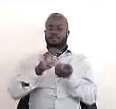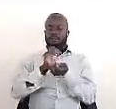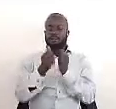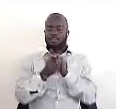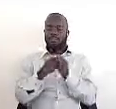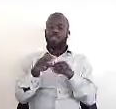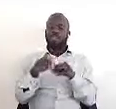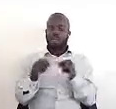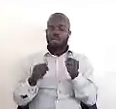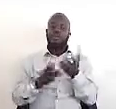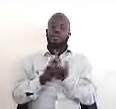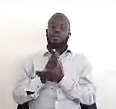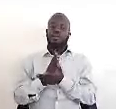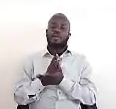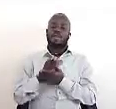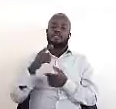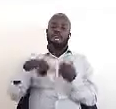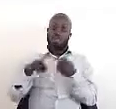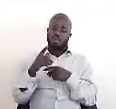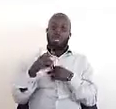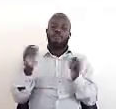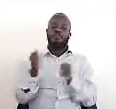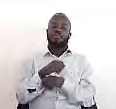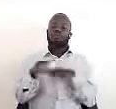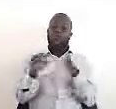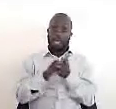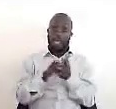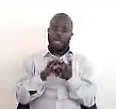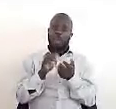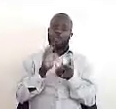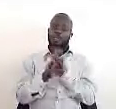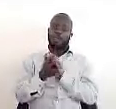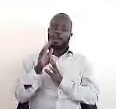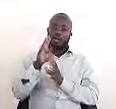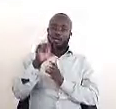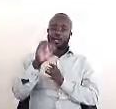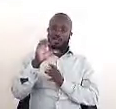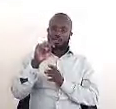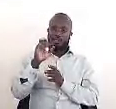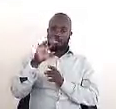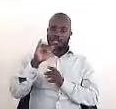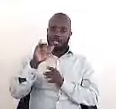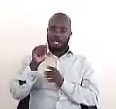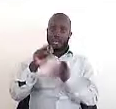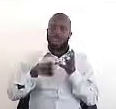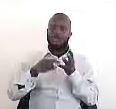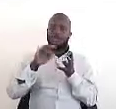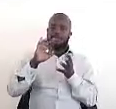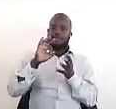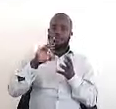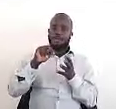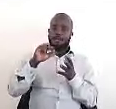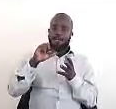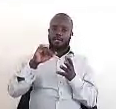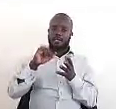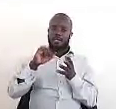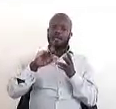soil through this cycle of growth and decomposition, and we couldn't do that without bacteria, fungus,